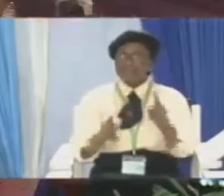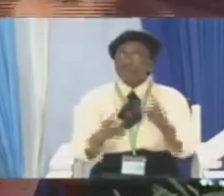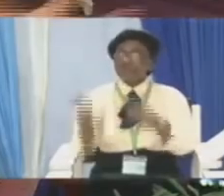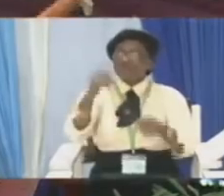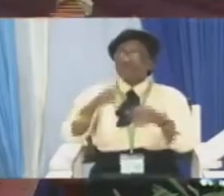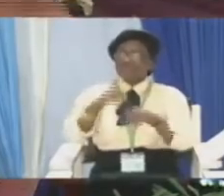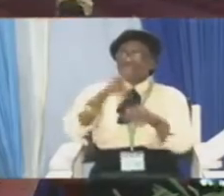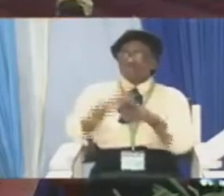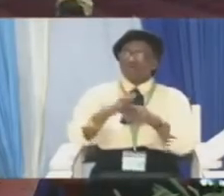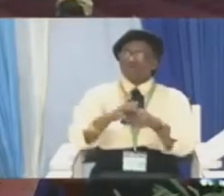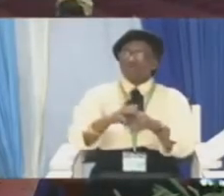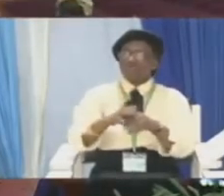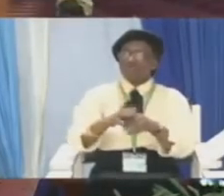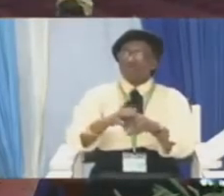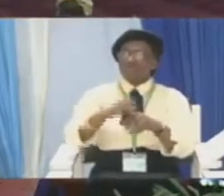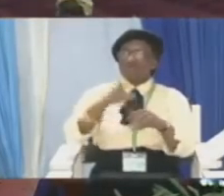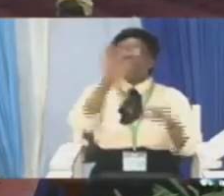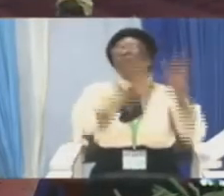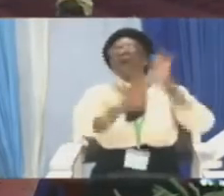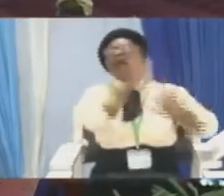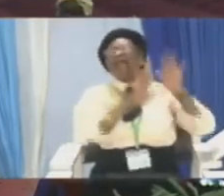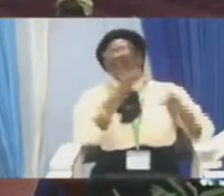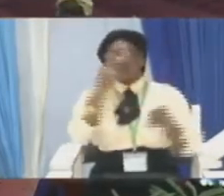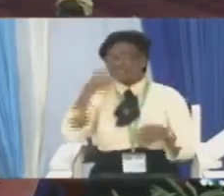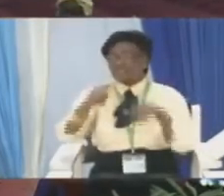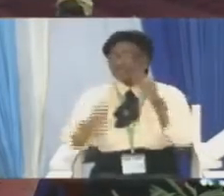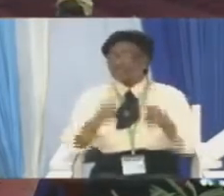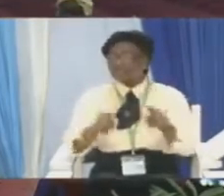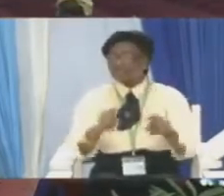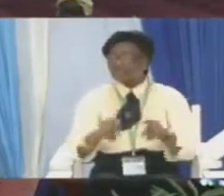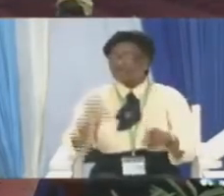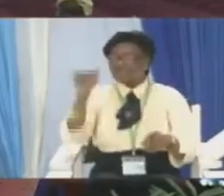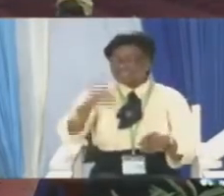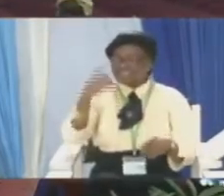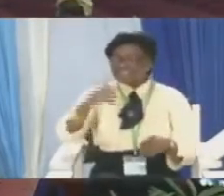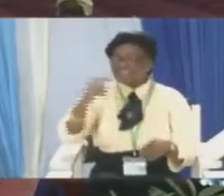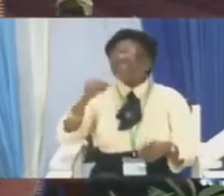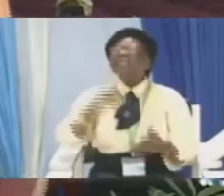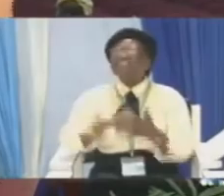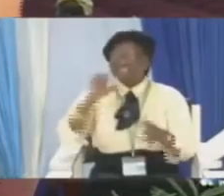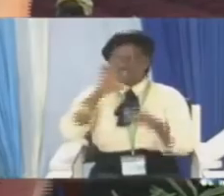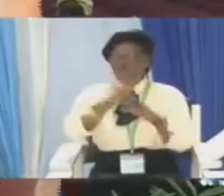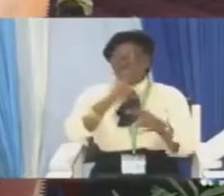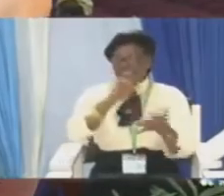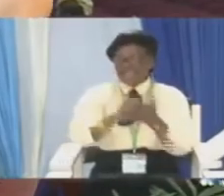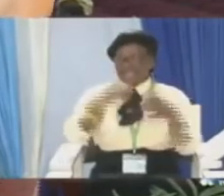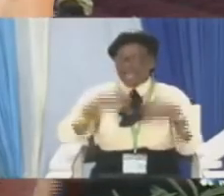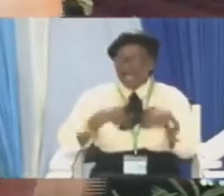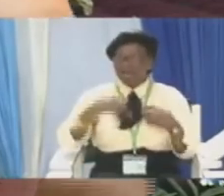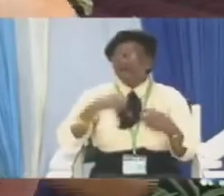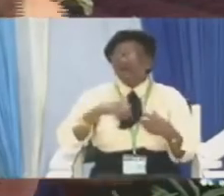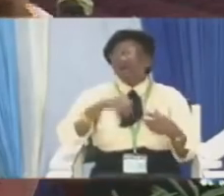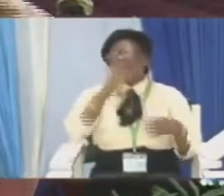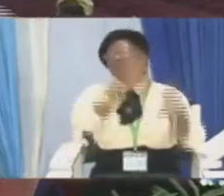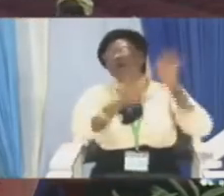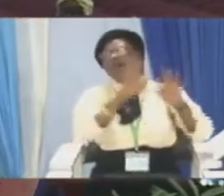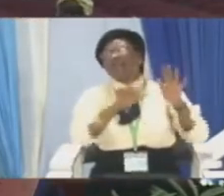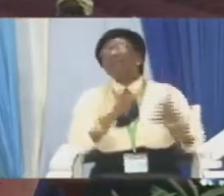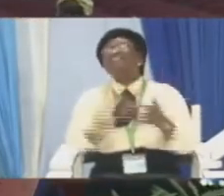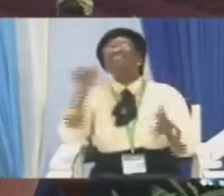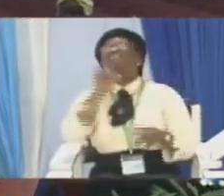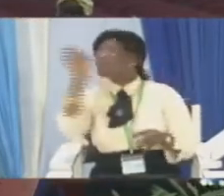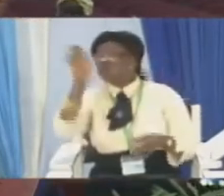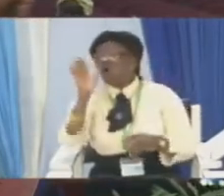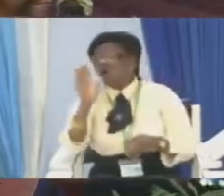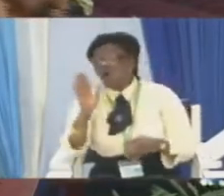it looks as if it is the church that has trouble. Excuse me, sir. It is not the church that has trouble. It is not God